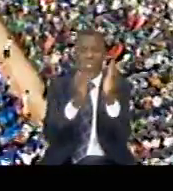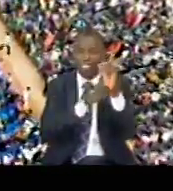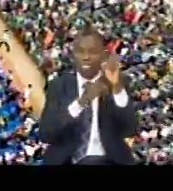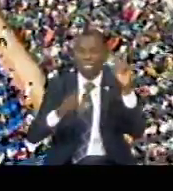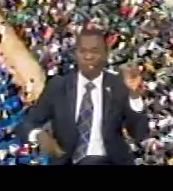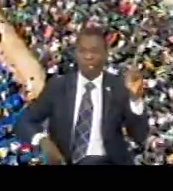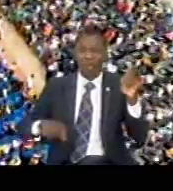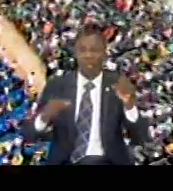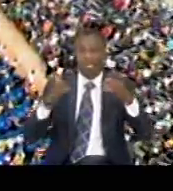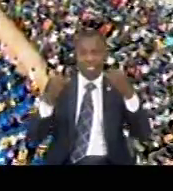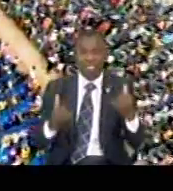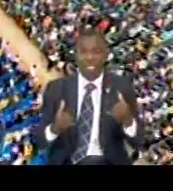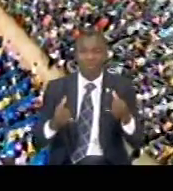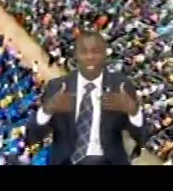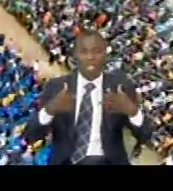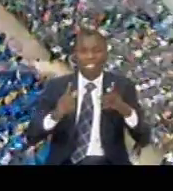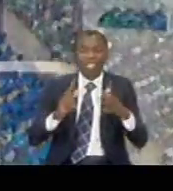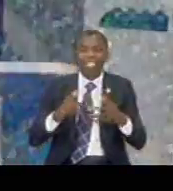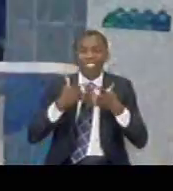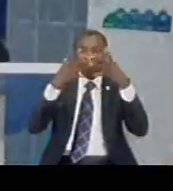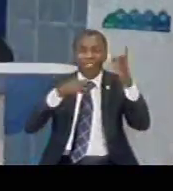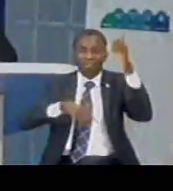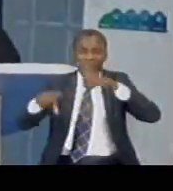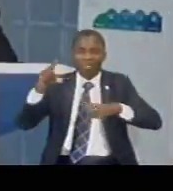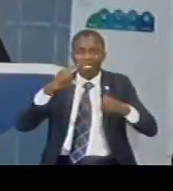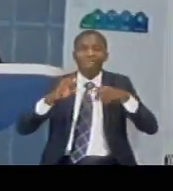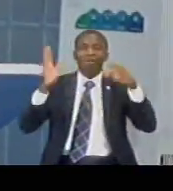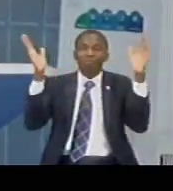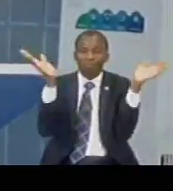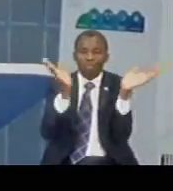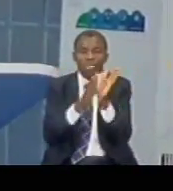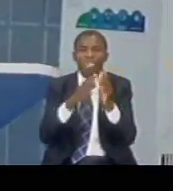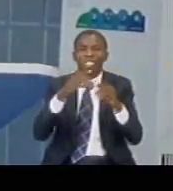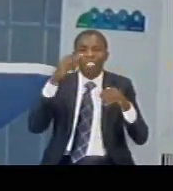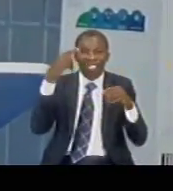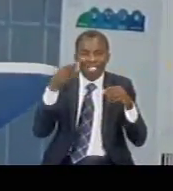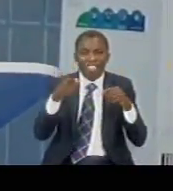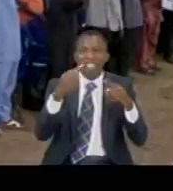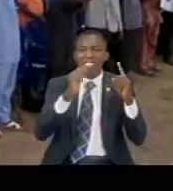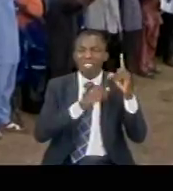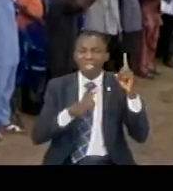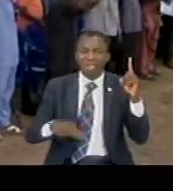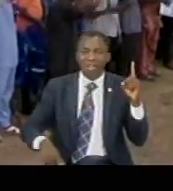Now let's make it global. Hallelujah. Praise ye the Lord.